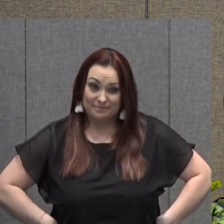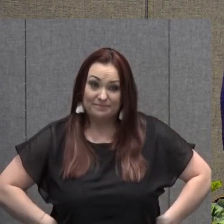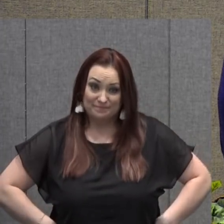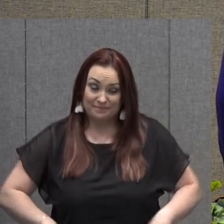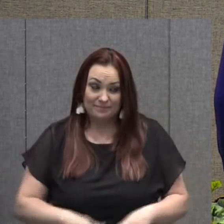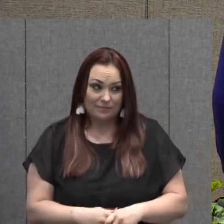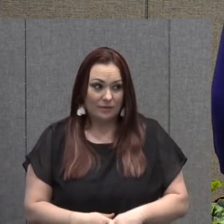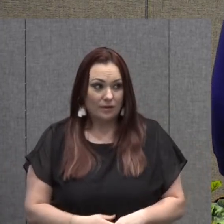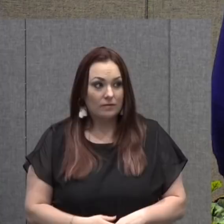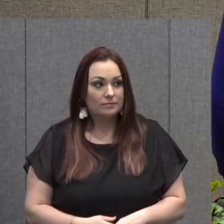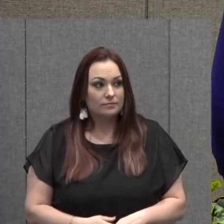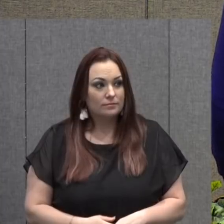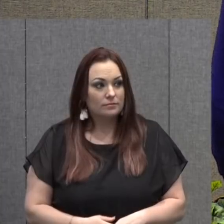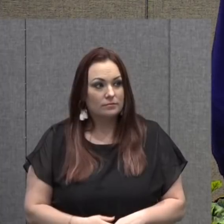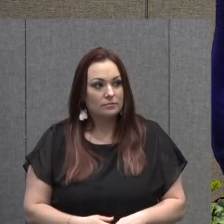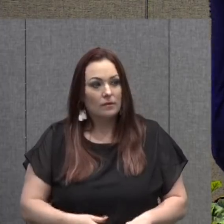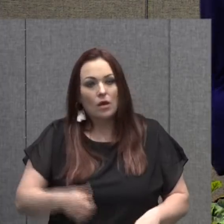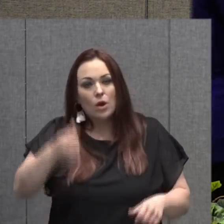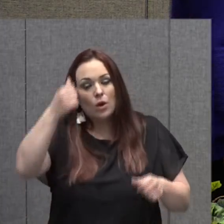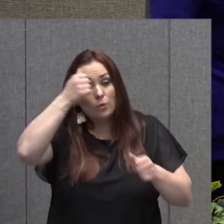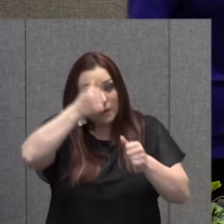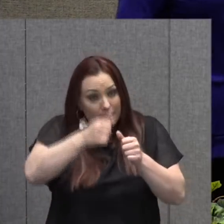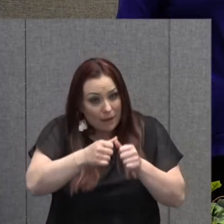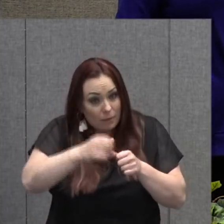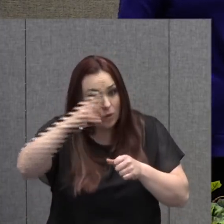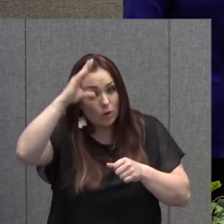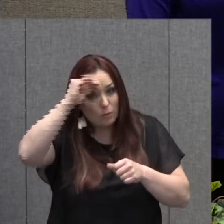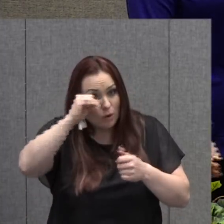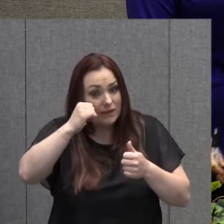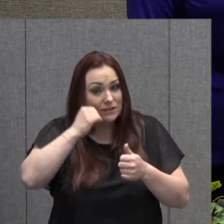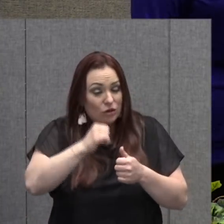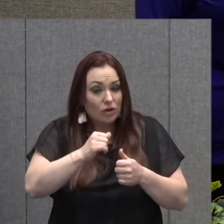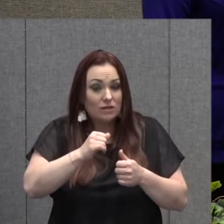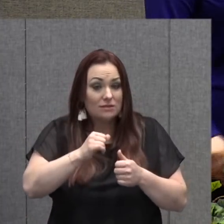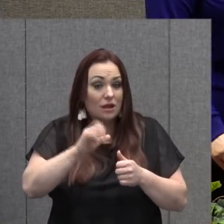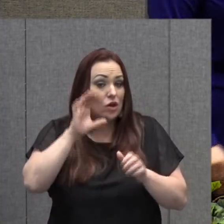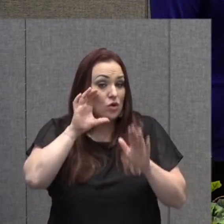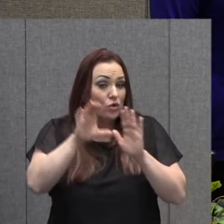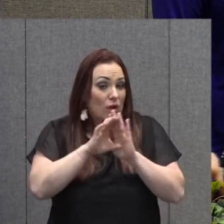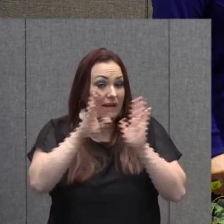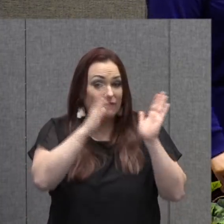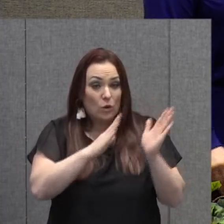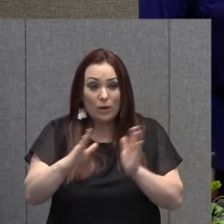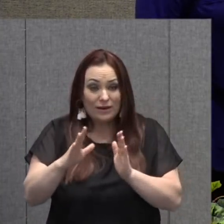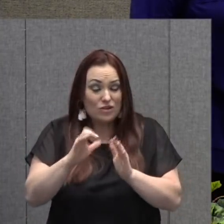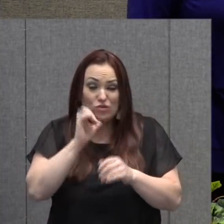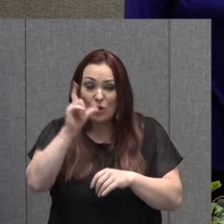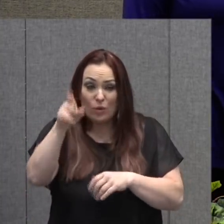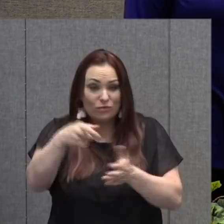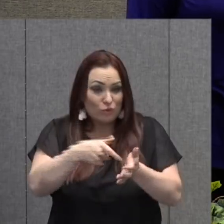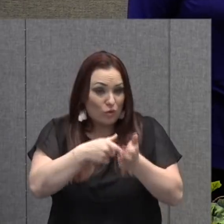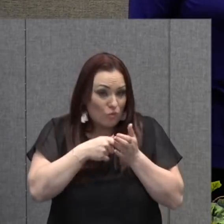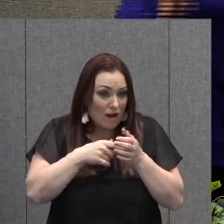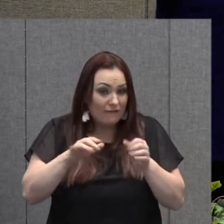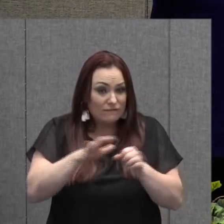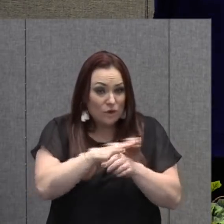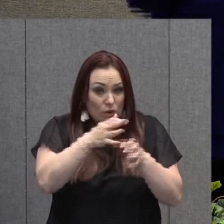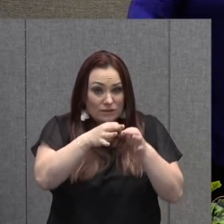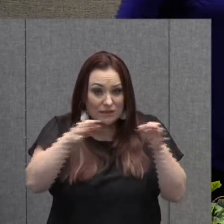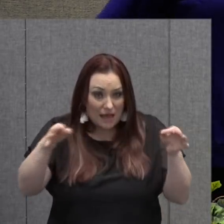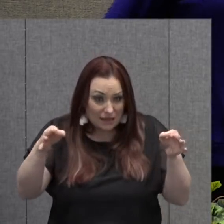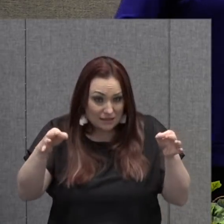Now, boys and girls, remember, you don't have to have complete sentences on your graphic organizer. You don't have a teacher standing over your shoulder.